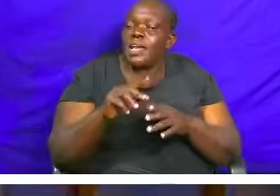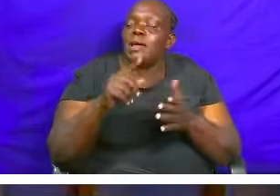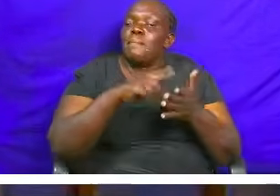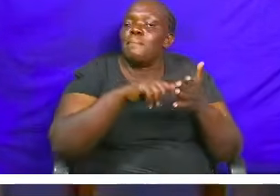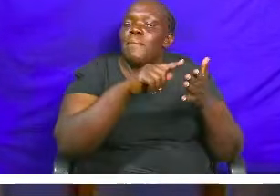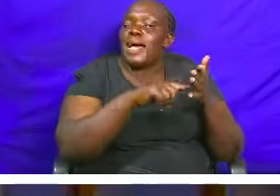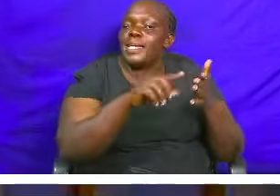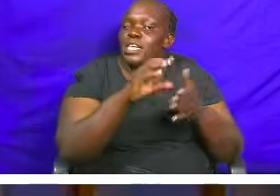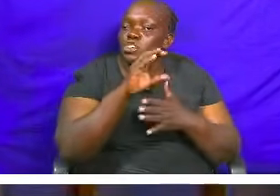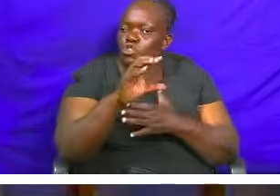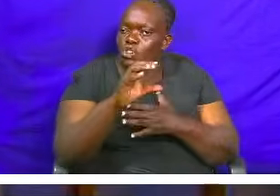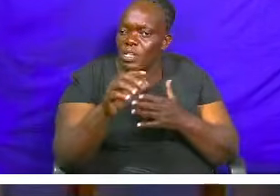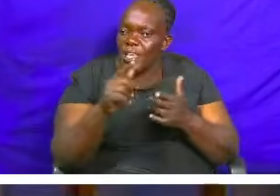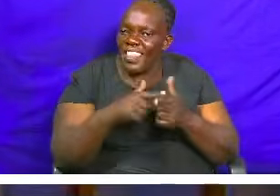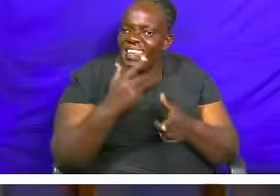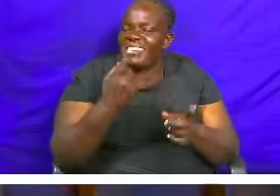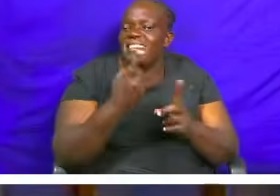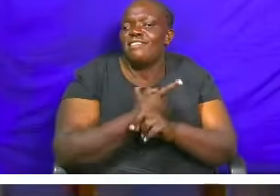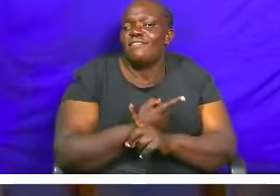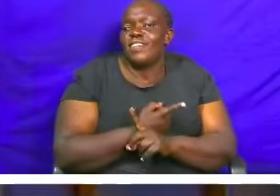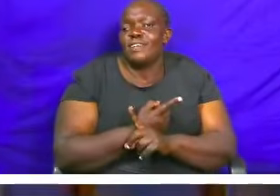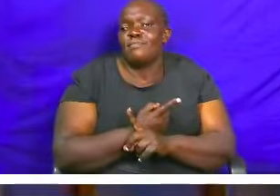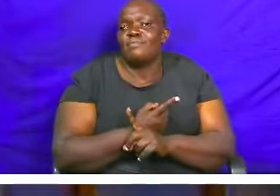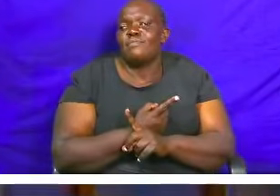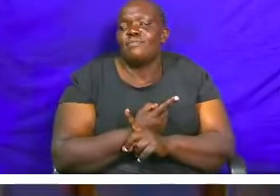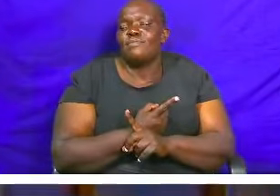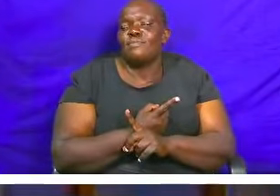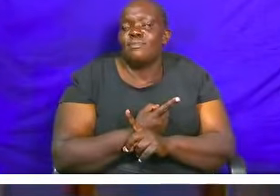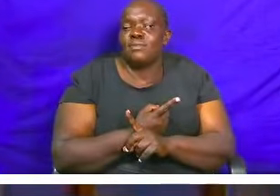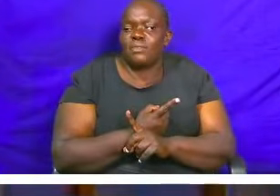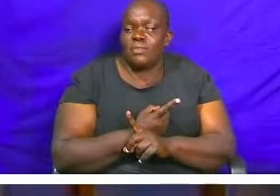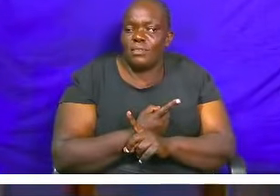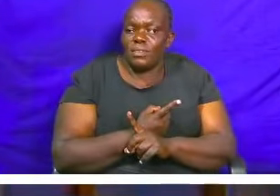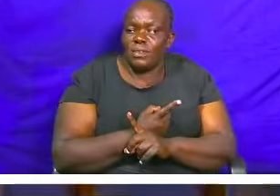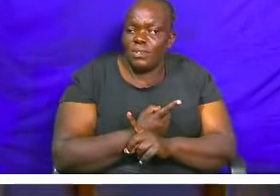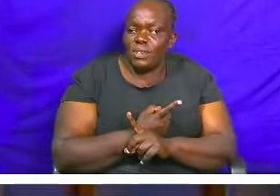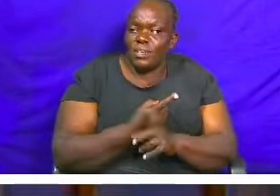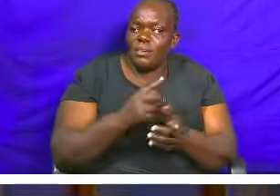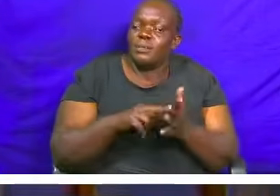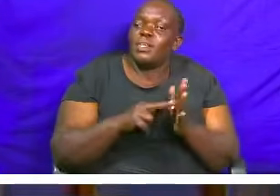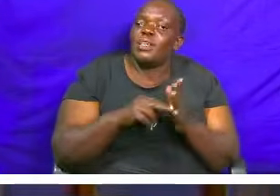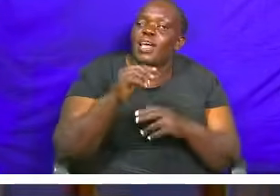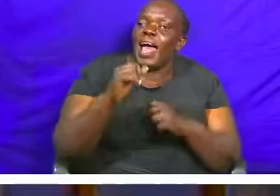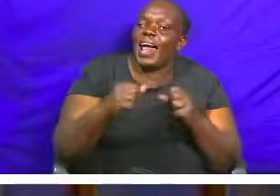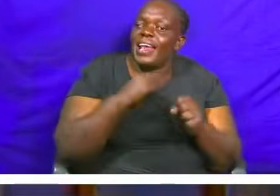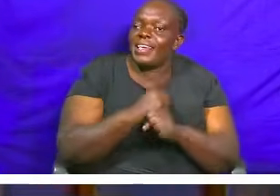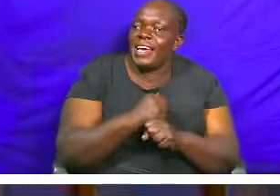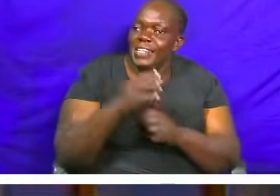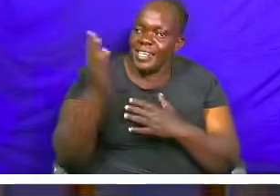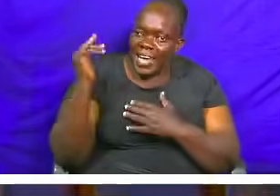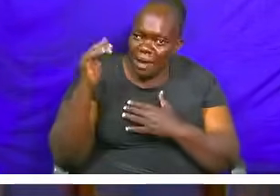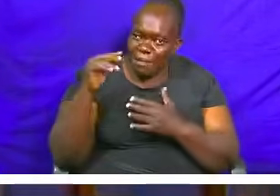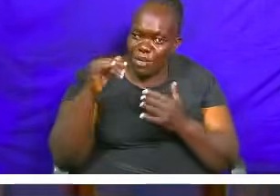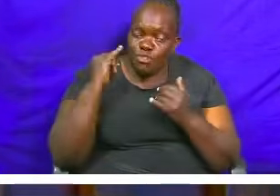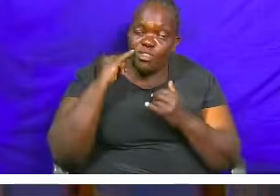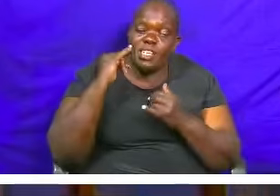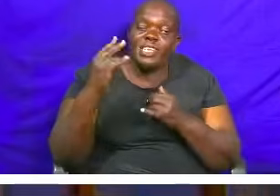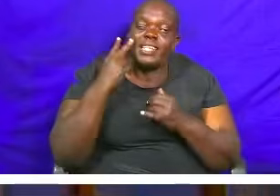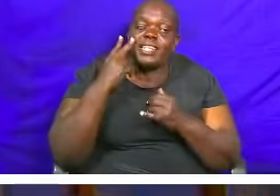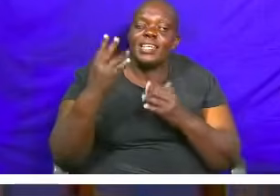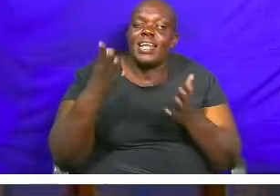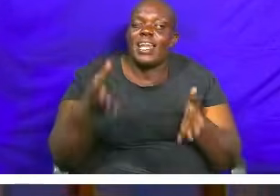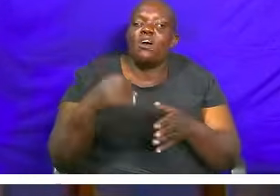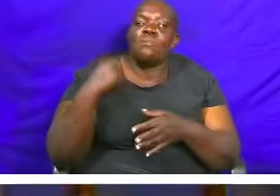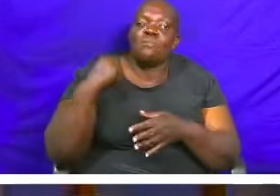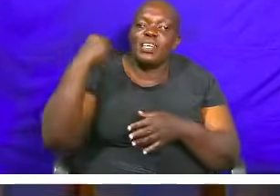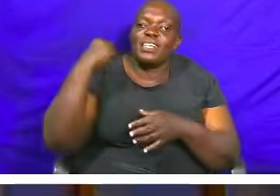If you look at the difference so in they cost, still have to catch up with it. Yeah, so they will catch up. Their day is coming. But you see now this is being